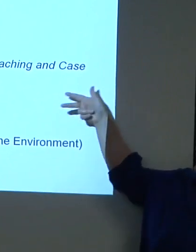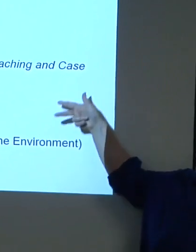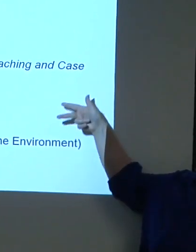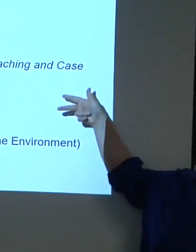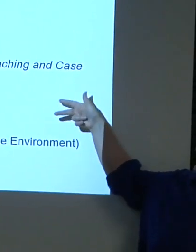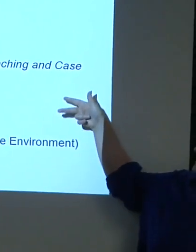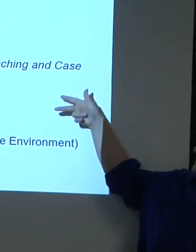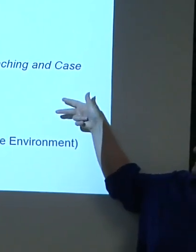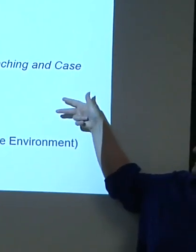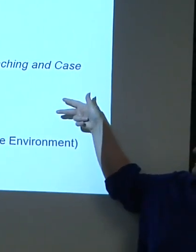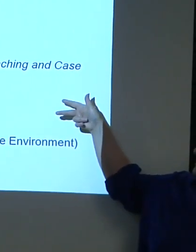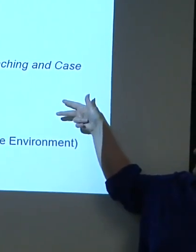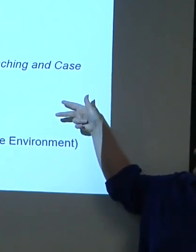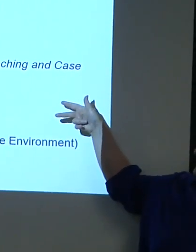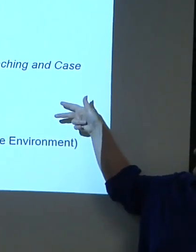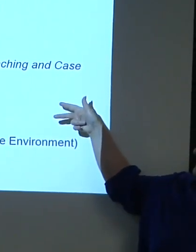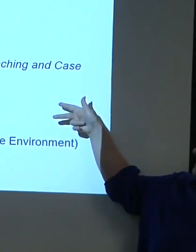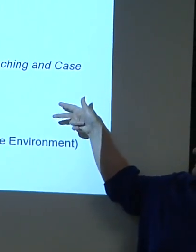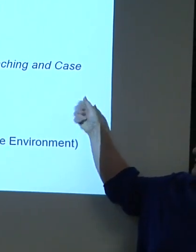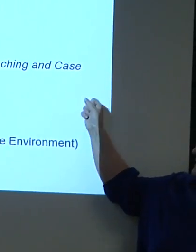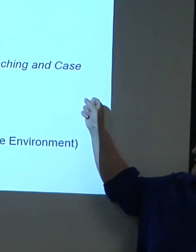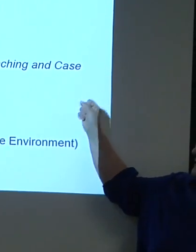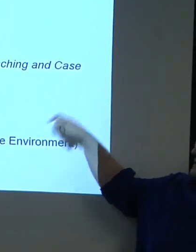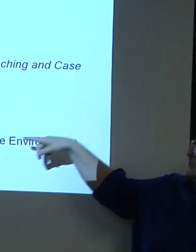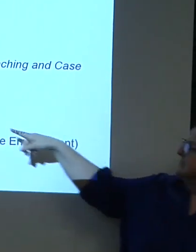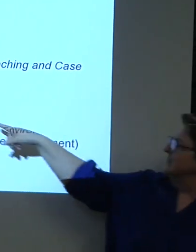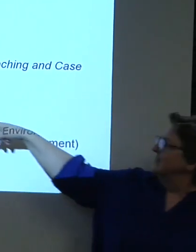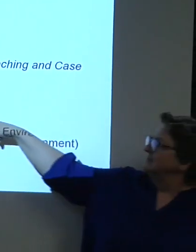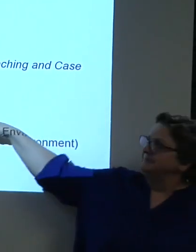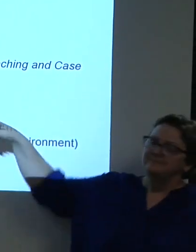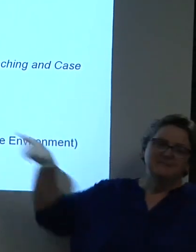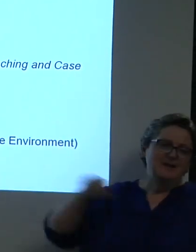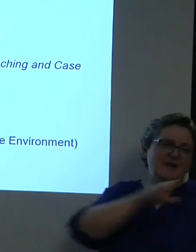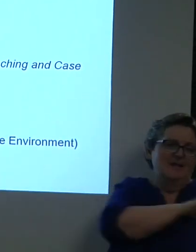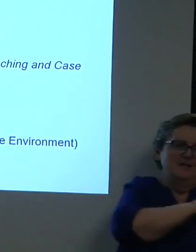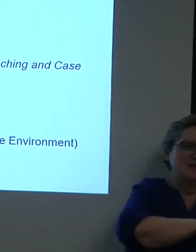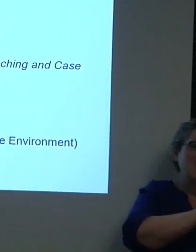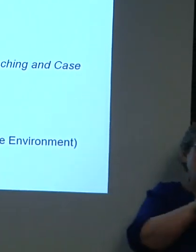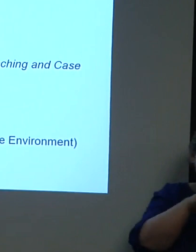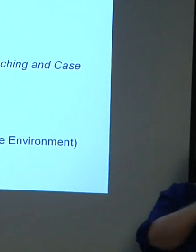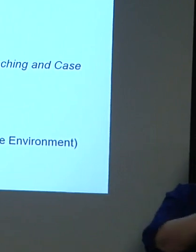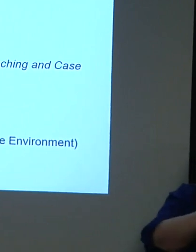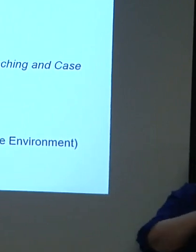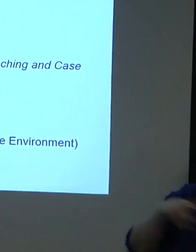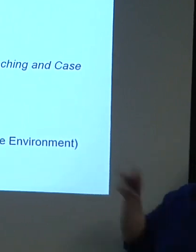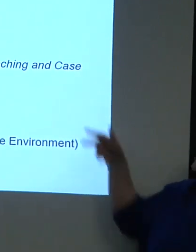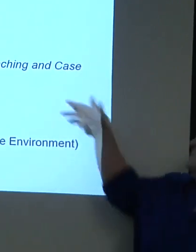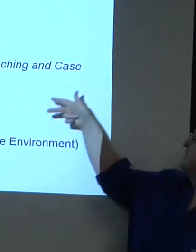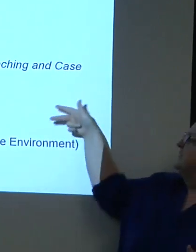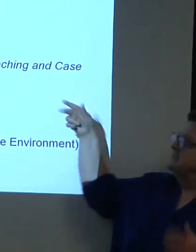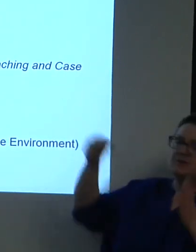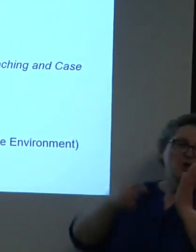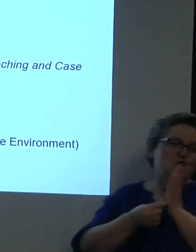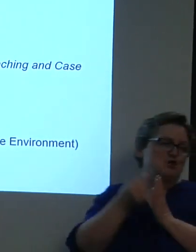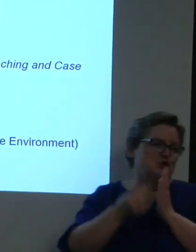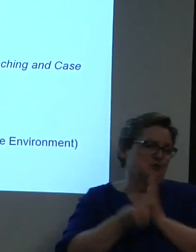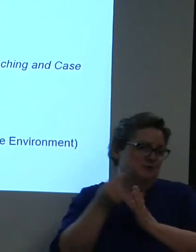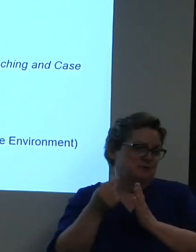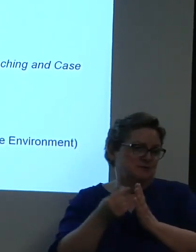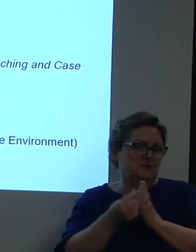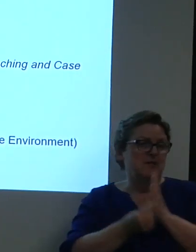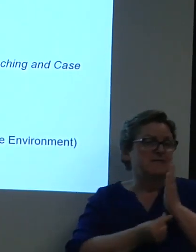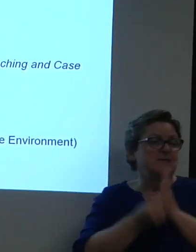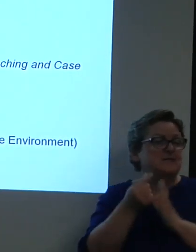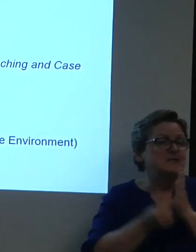journals, for example. Oop, I forgot, this is clinical case studies. So the International Journal of Teaching and Case Studies is a journal that you can go to